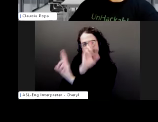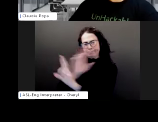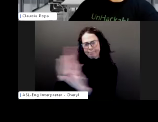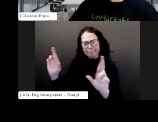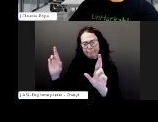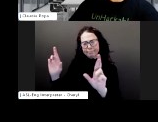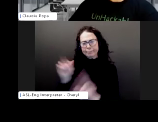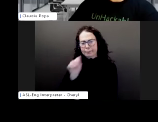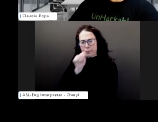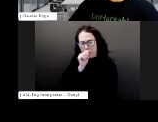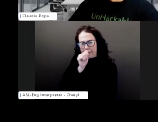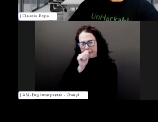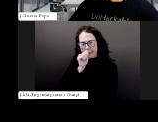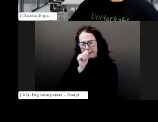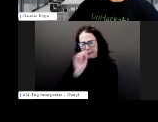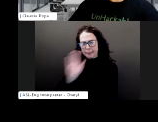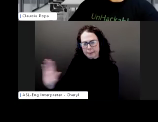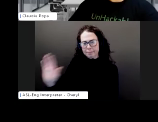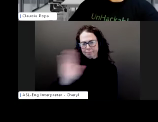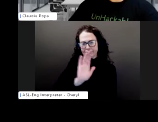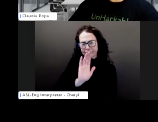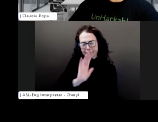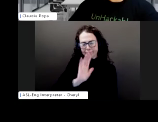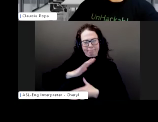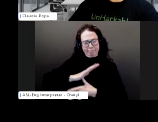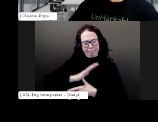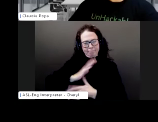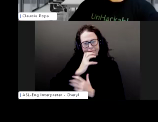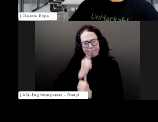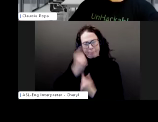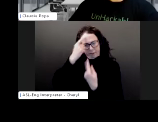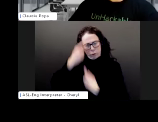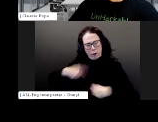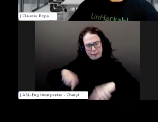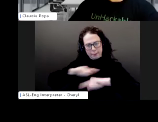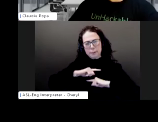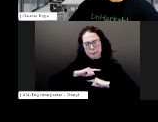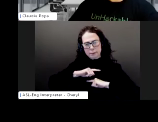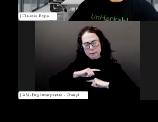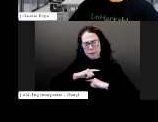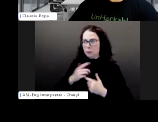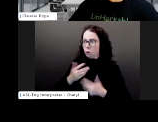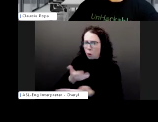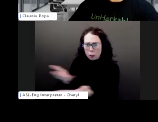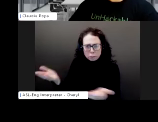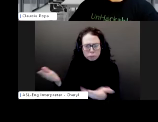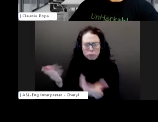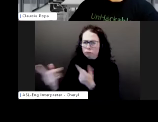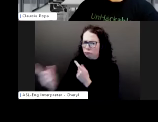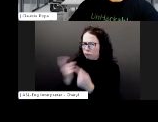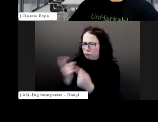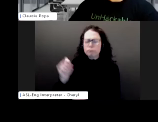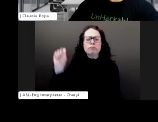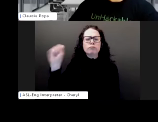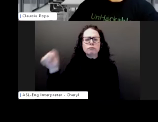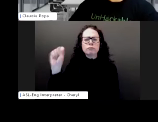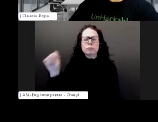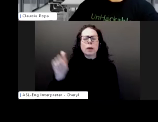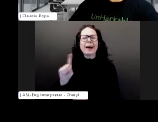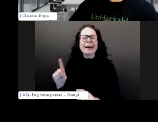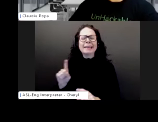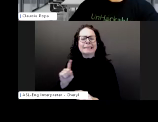commitment to maintain your privacy and your confidentiality. So we will be, of course, taking questions from the audience, but please